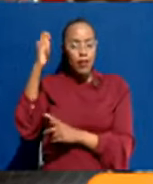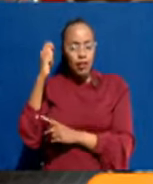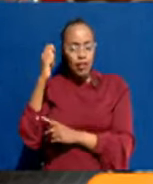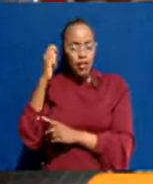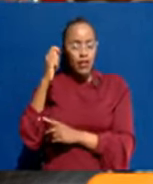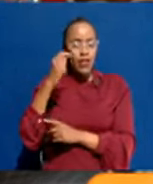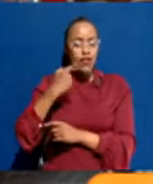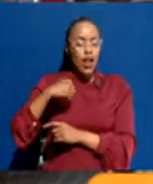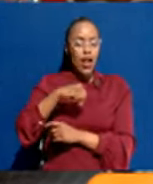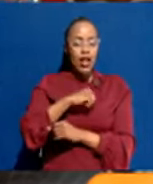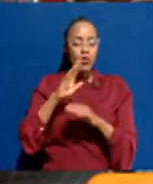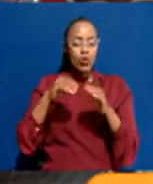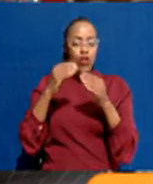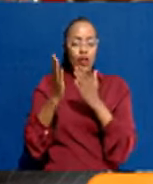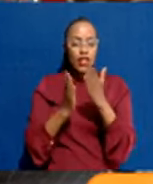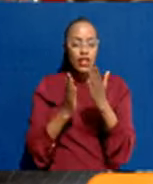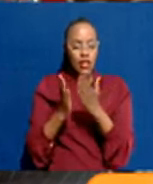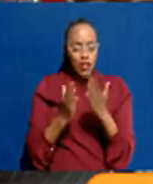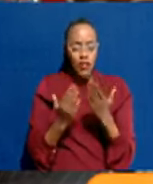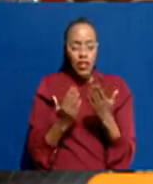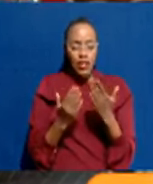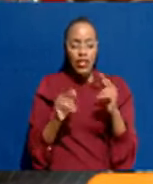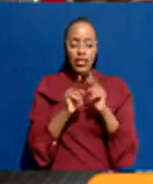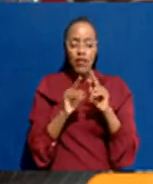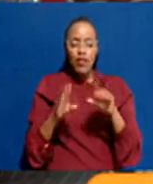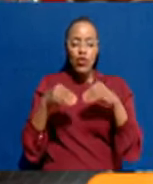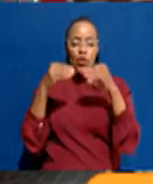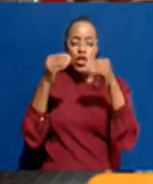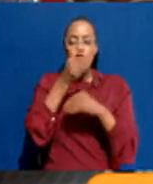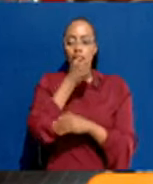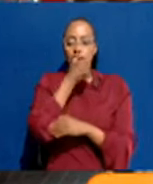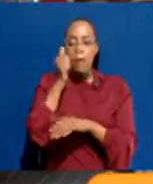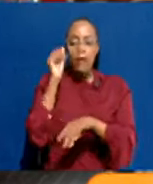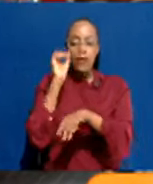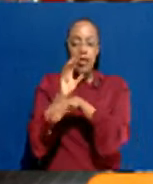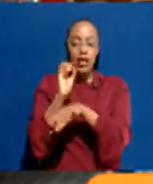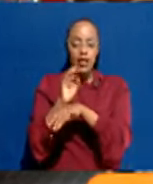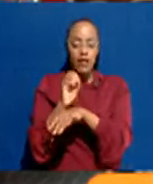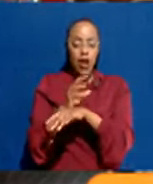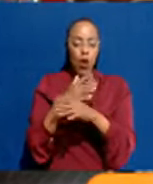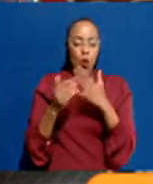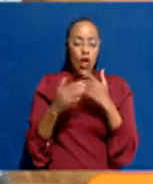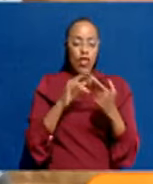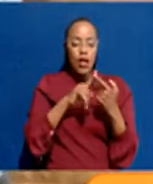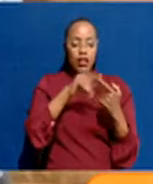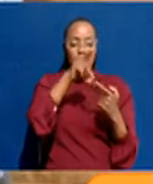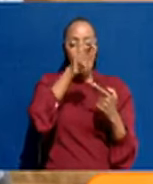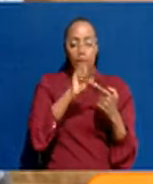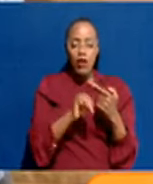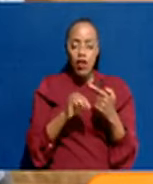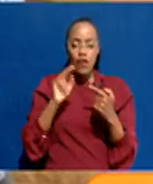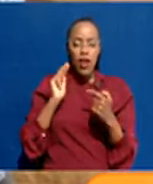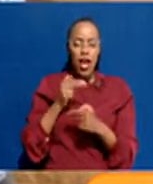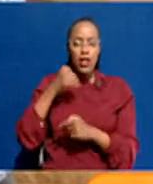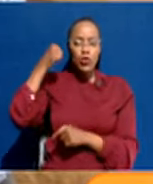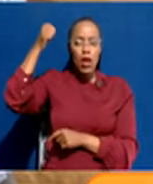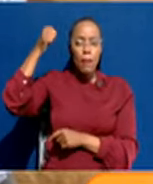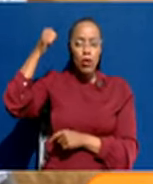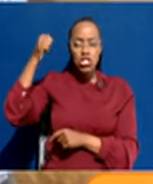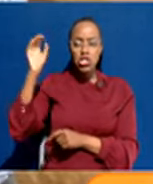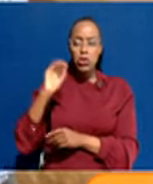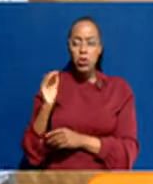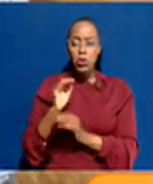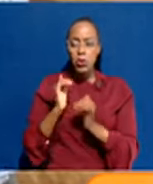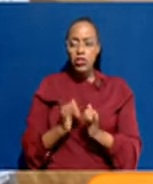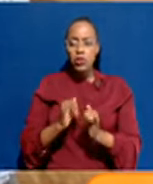we are serving them. I mean, you give them the best advice you can get. Whether it's a Prime Minister, we are not political. We